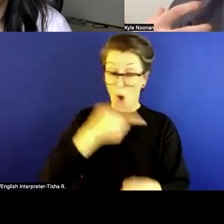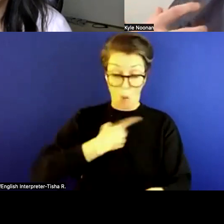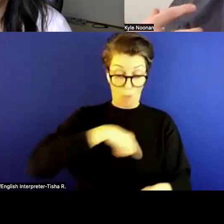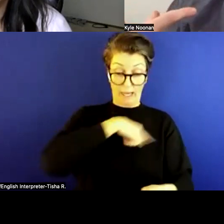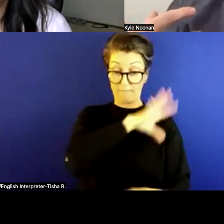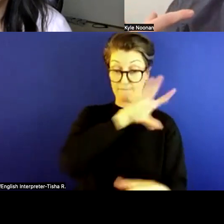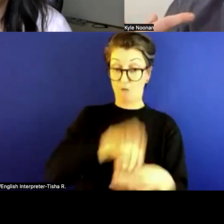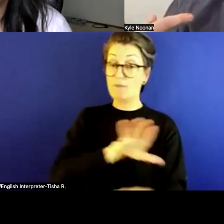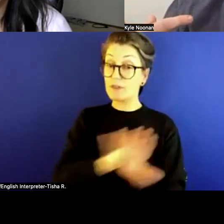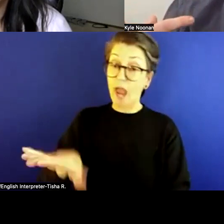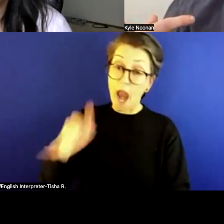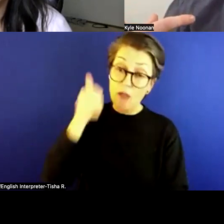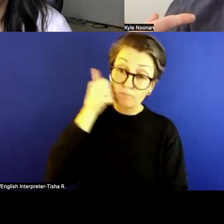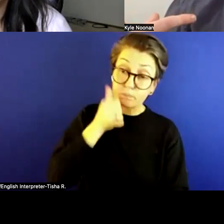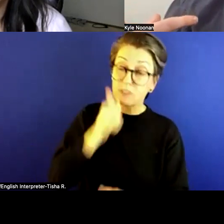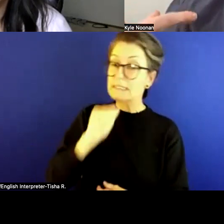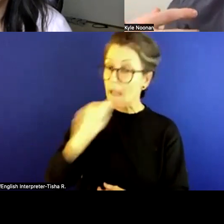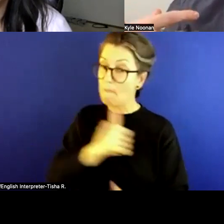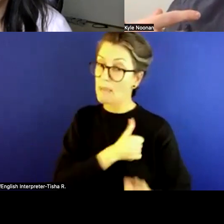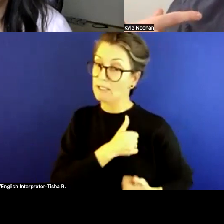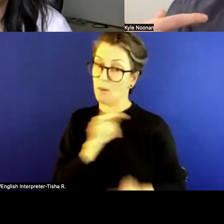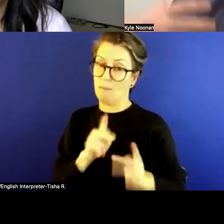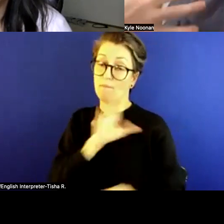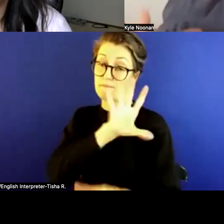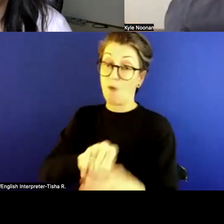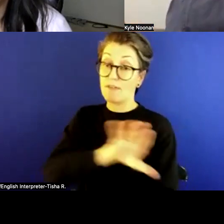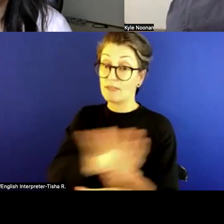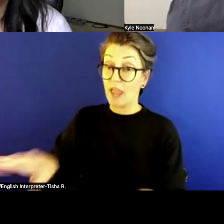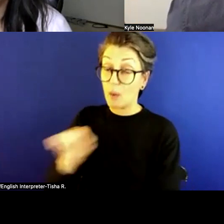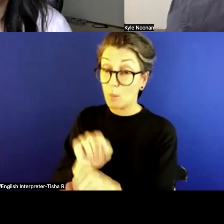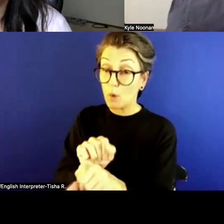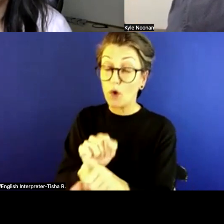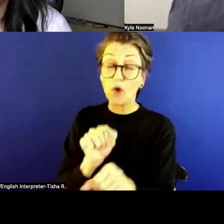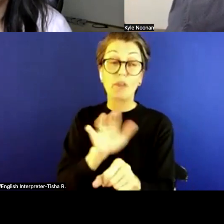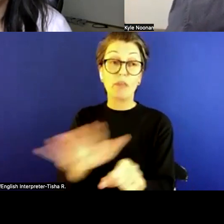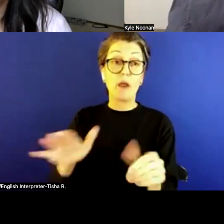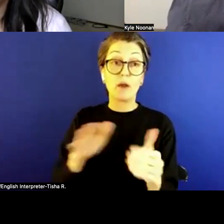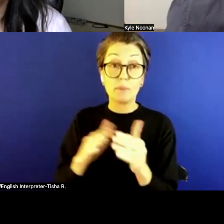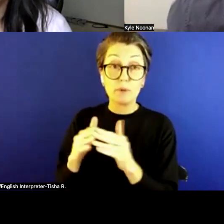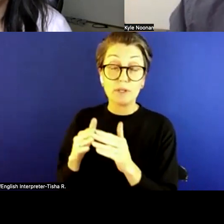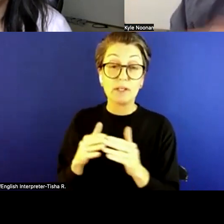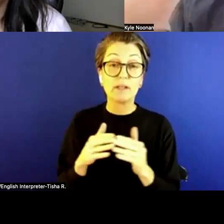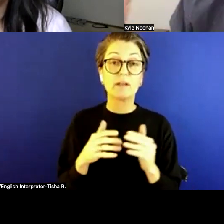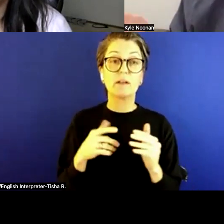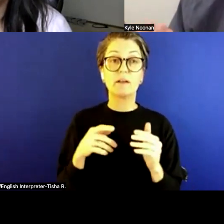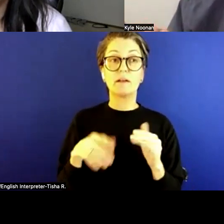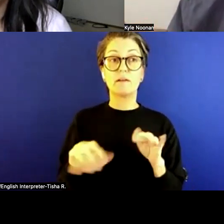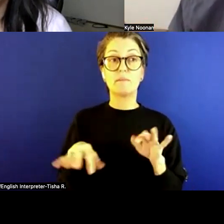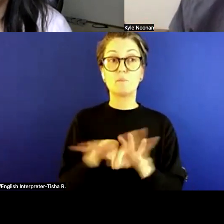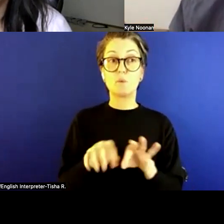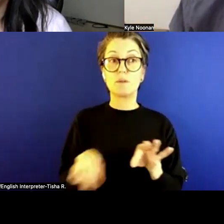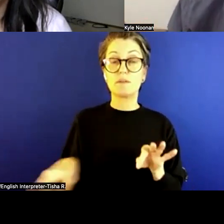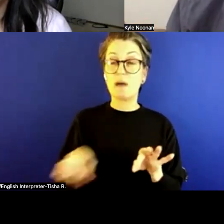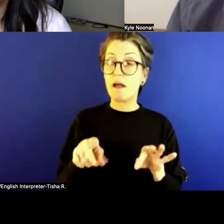those civilian counterparts of a way to involve or a way to make it